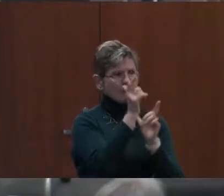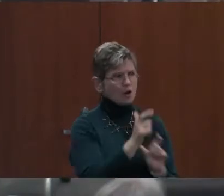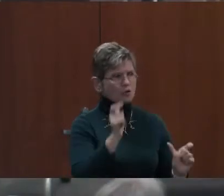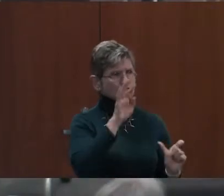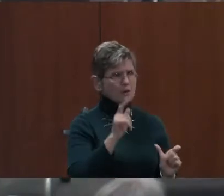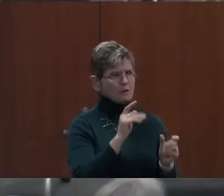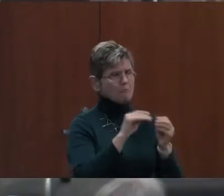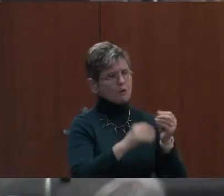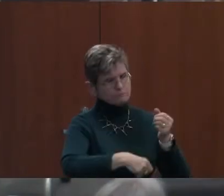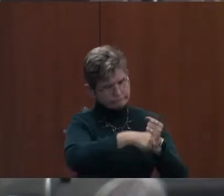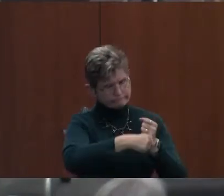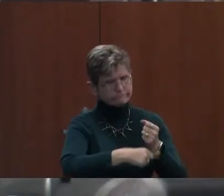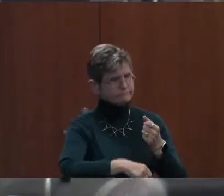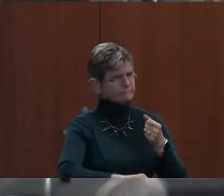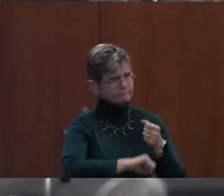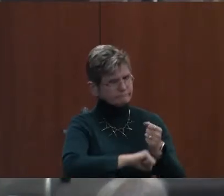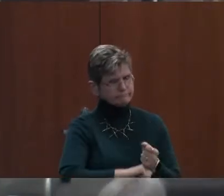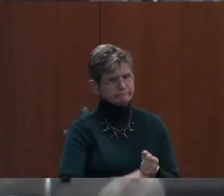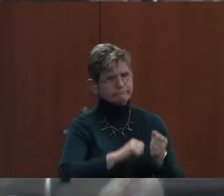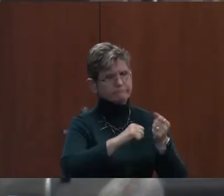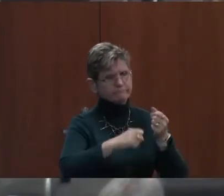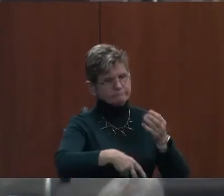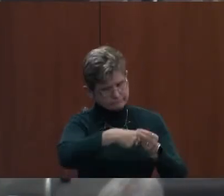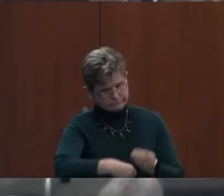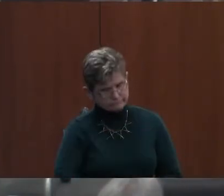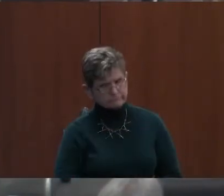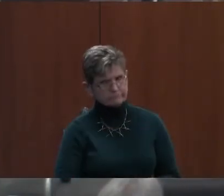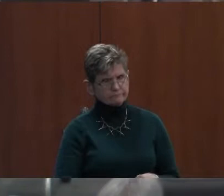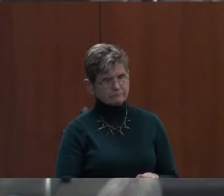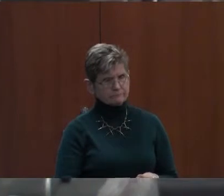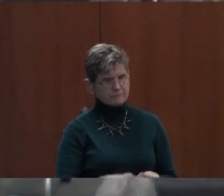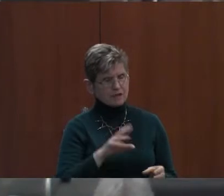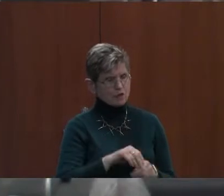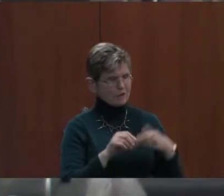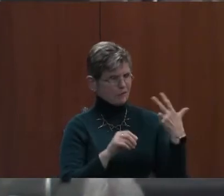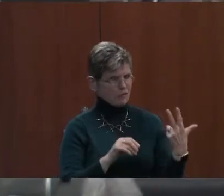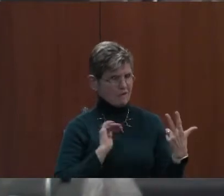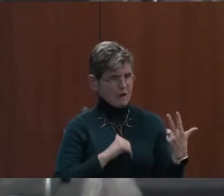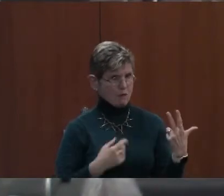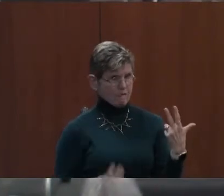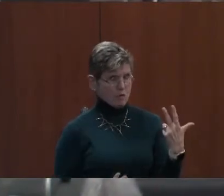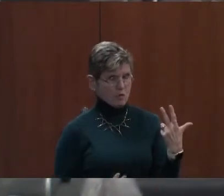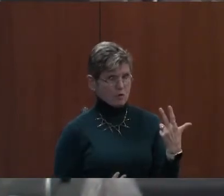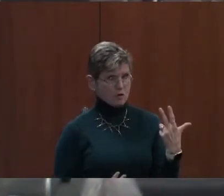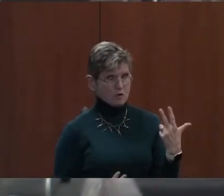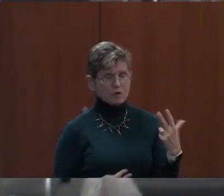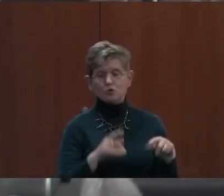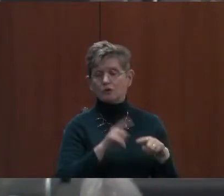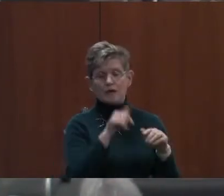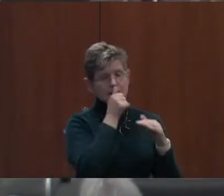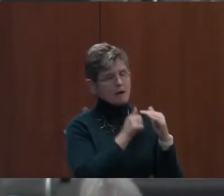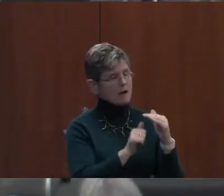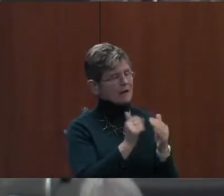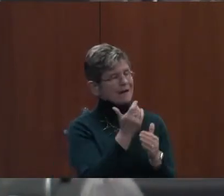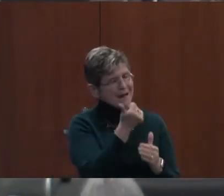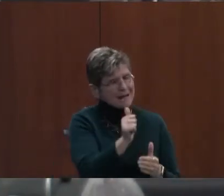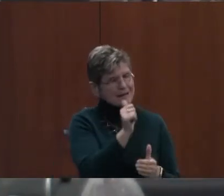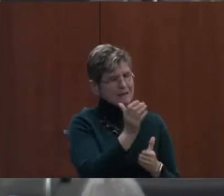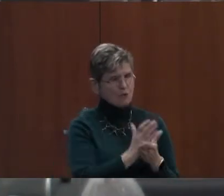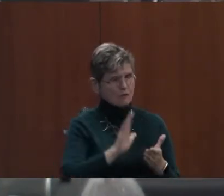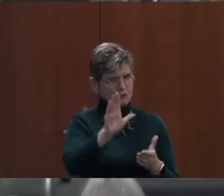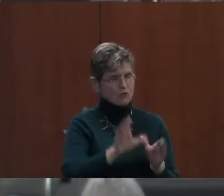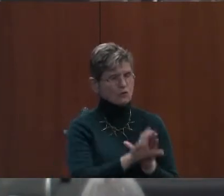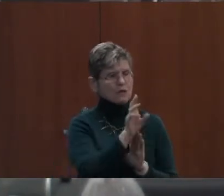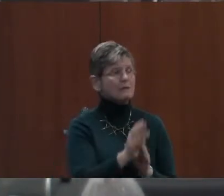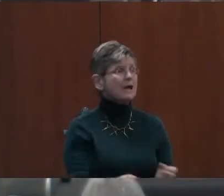more co-sponsors, including 3 of our county's 4 delegates, to mandate the school boards can no longer hide any part of their curriculum. How